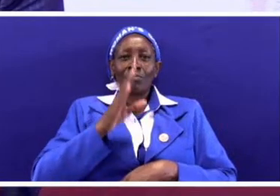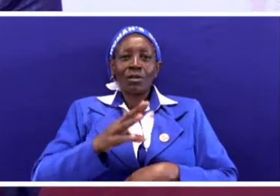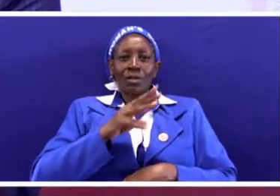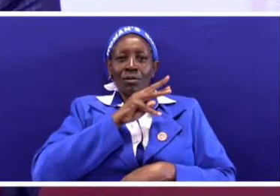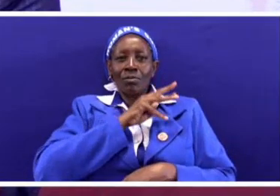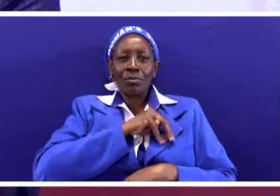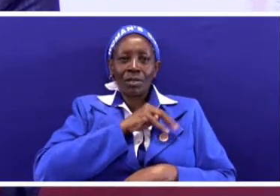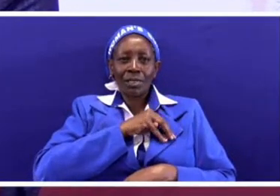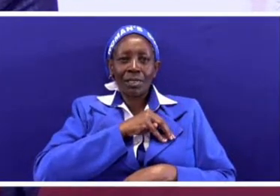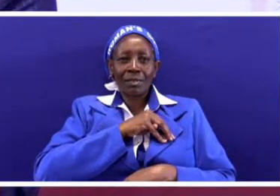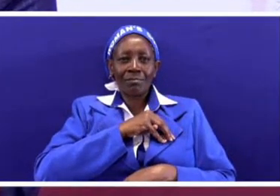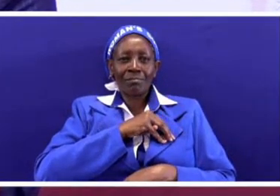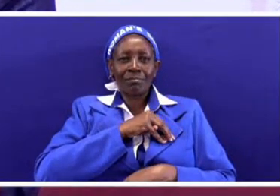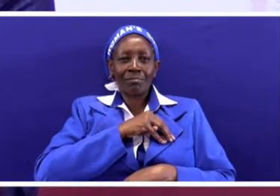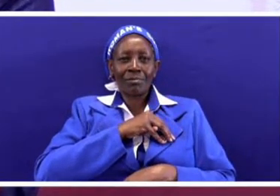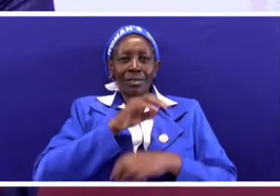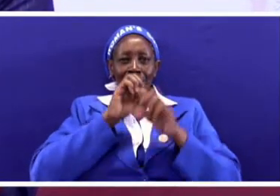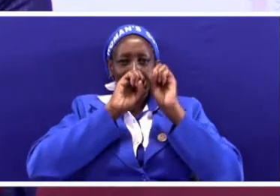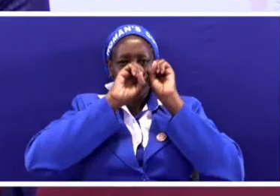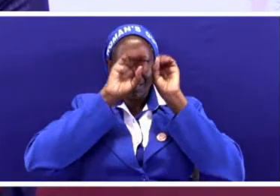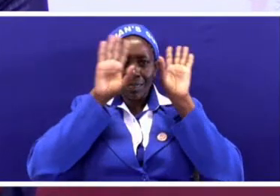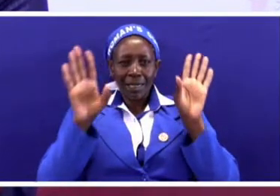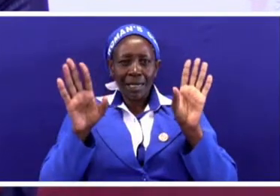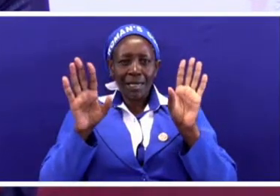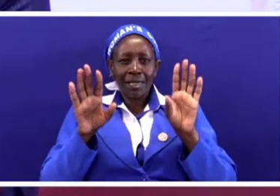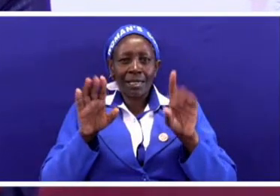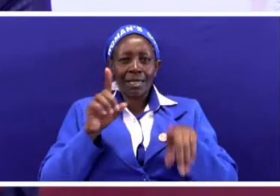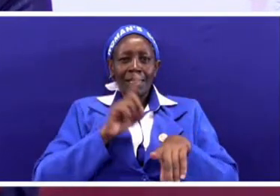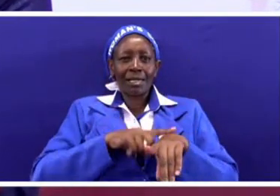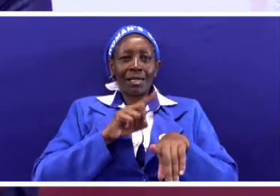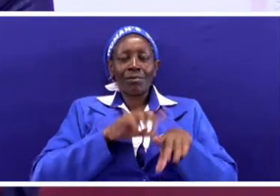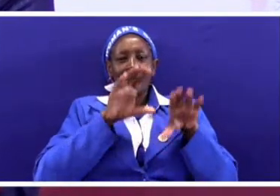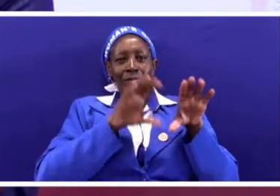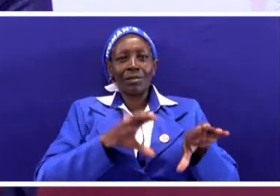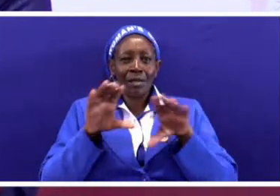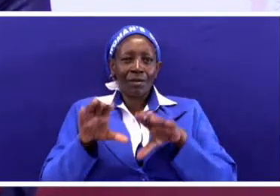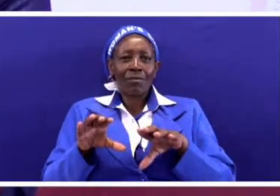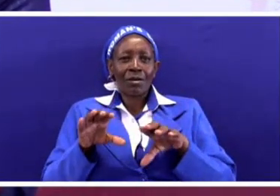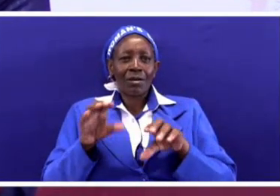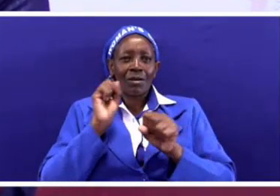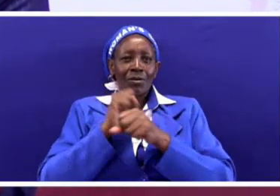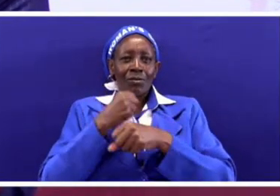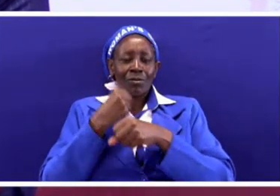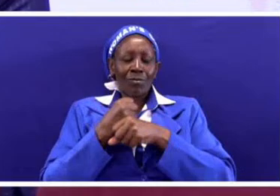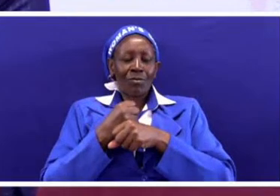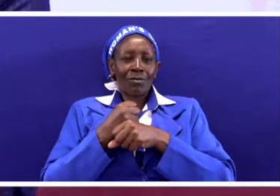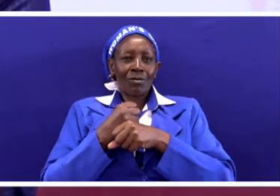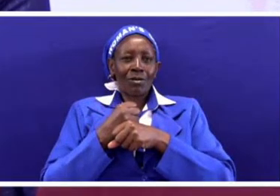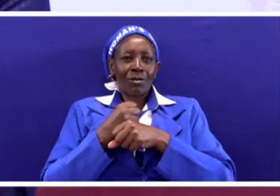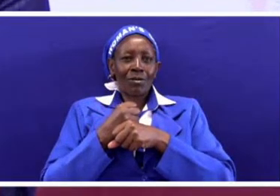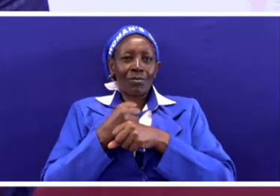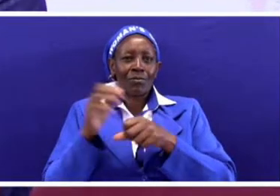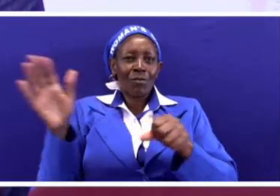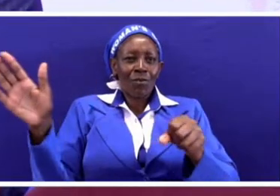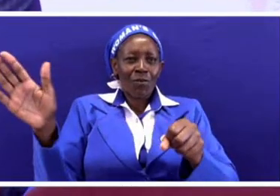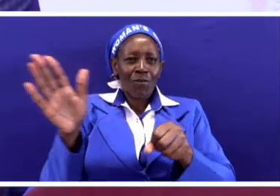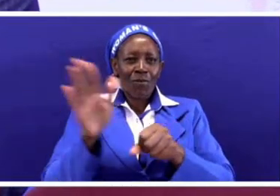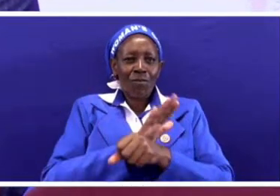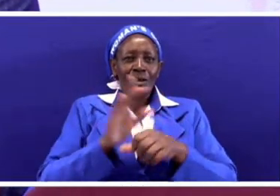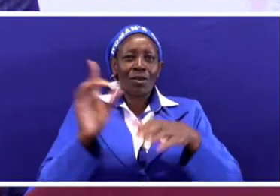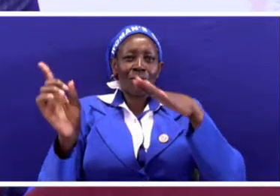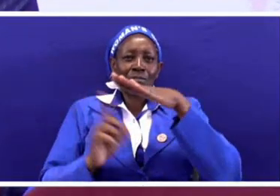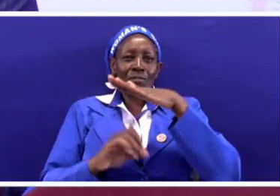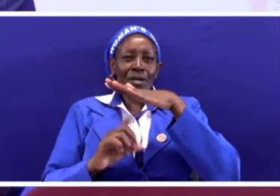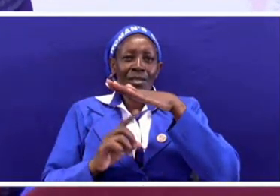endure suffering, do the work of an evangelist, fulfill your ministry. For I am already being poured